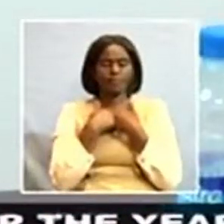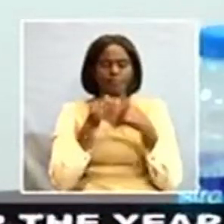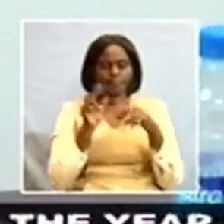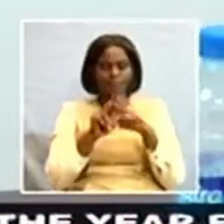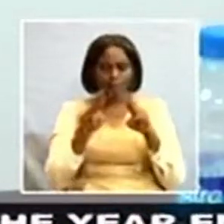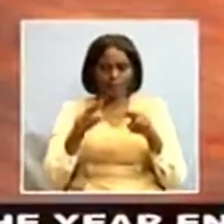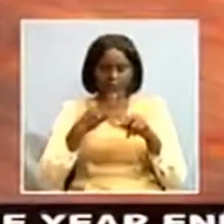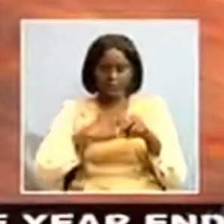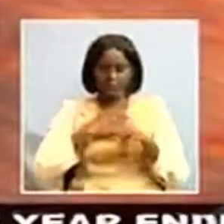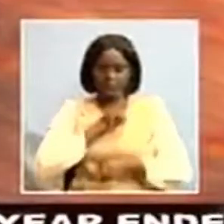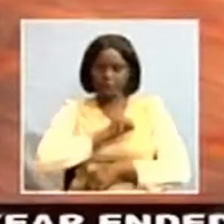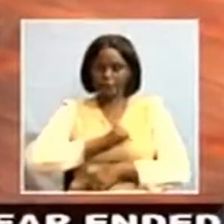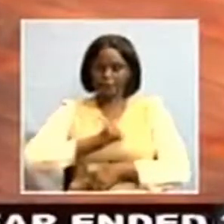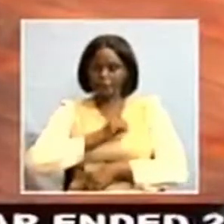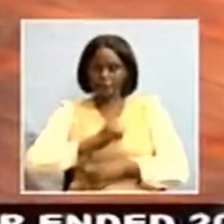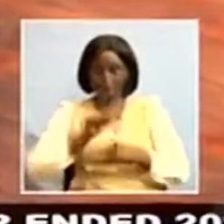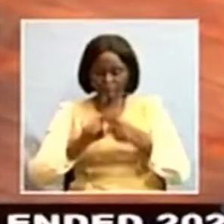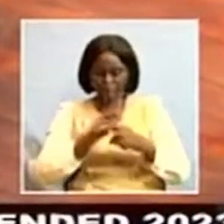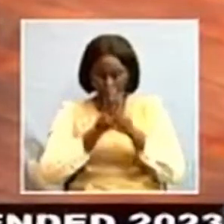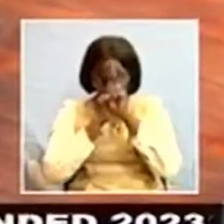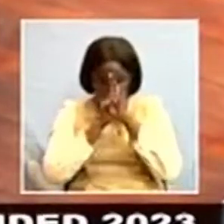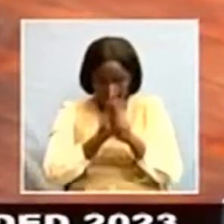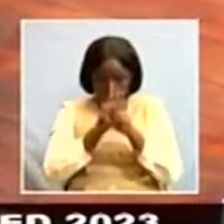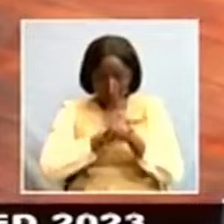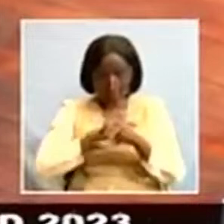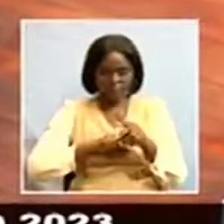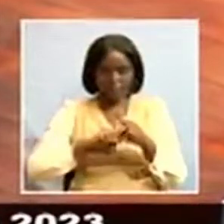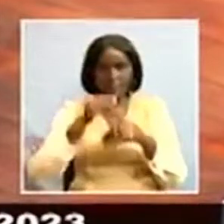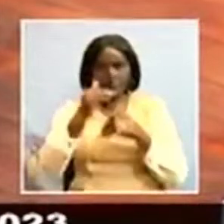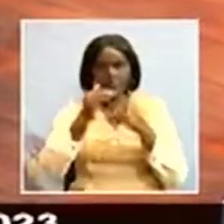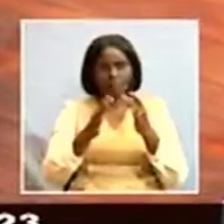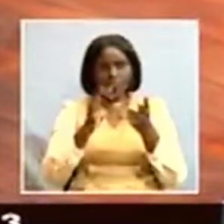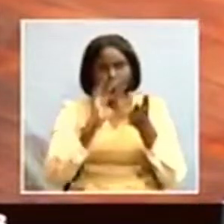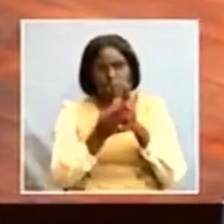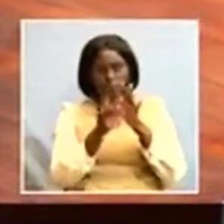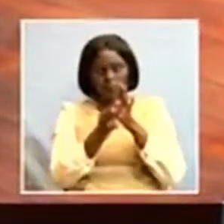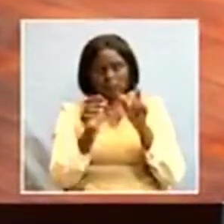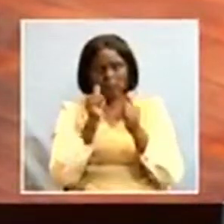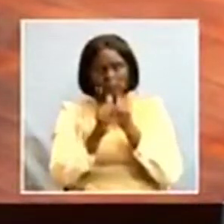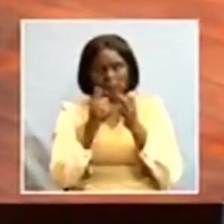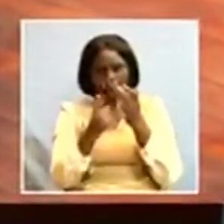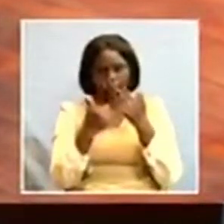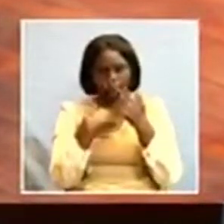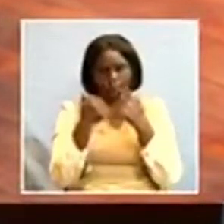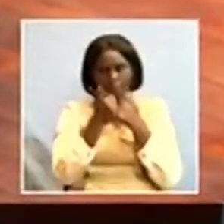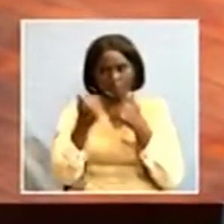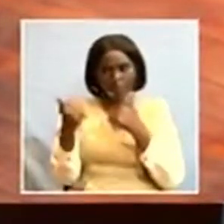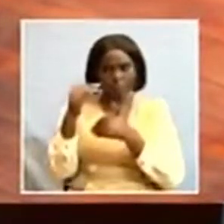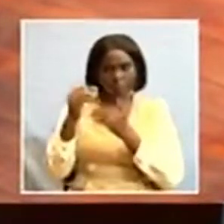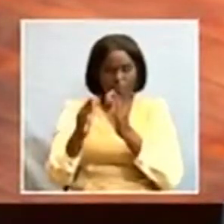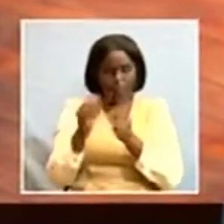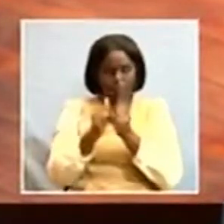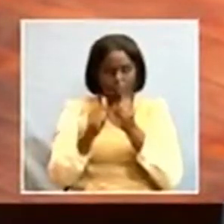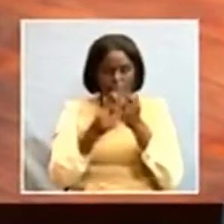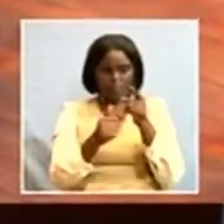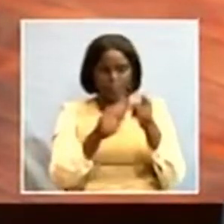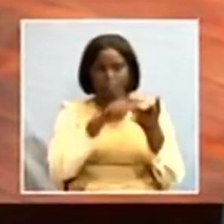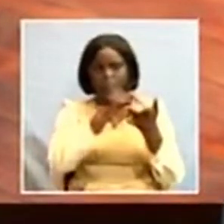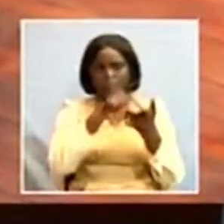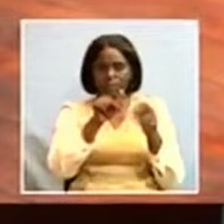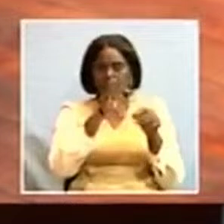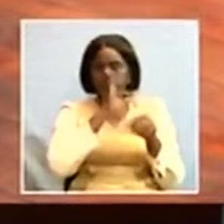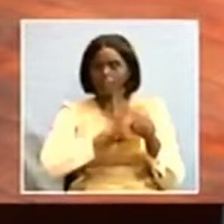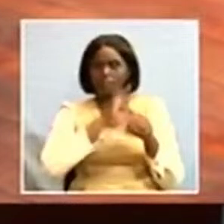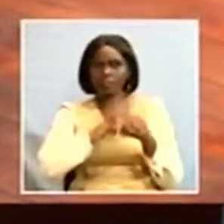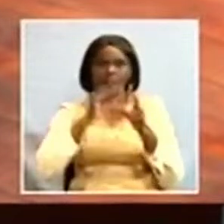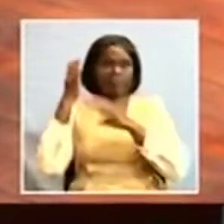Chair, my apologies to the honourable member. The box file you are looking at is the one which has the other vouchers. The one with payment, the salary